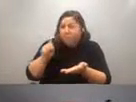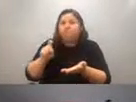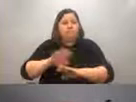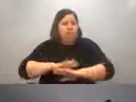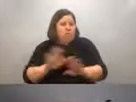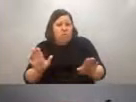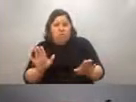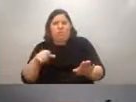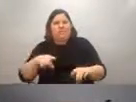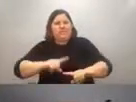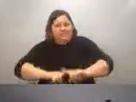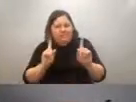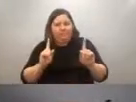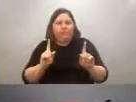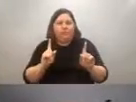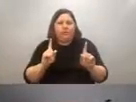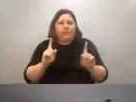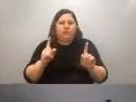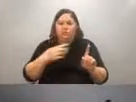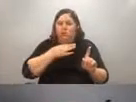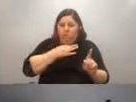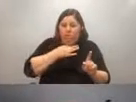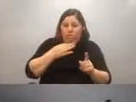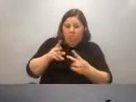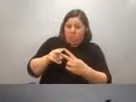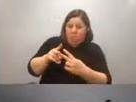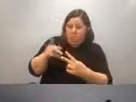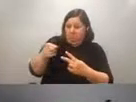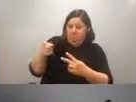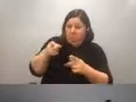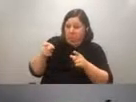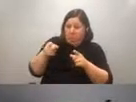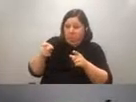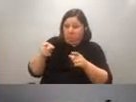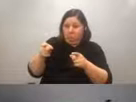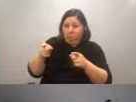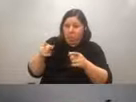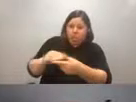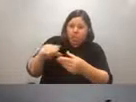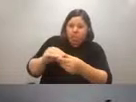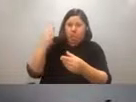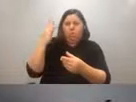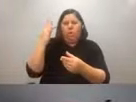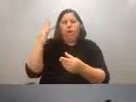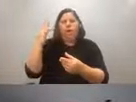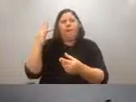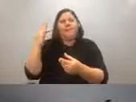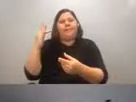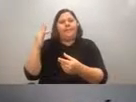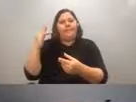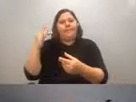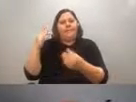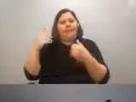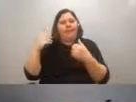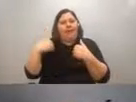center this is different and so i wonder if one of you can speak to just like why also too that there's visibility